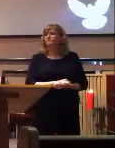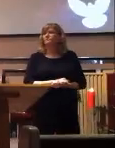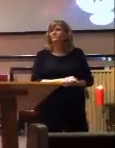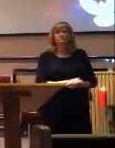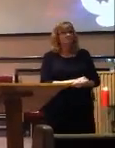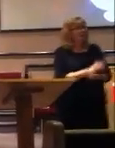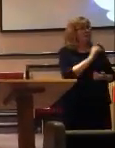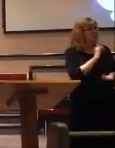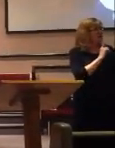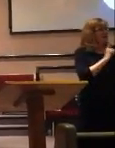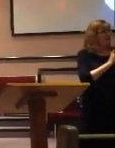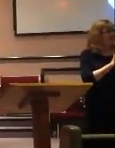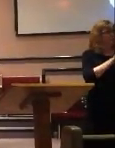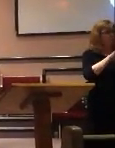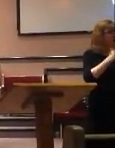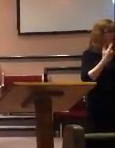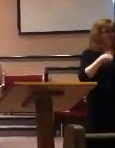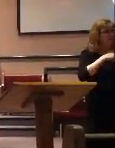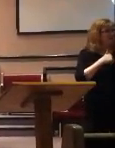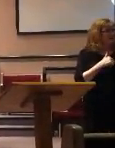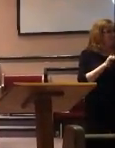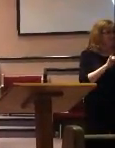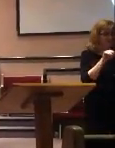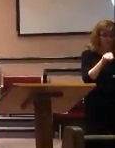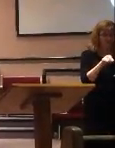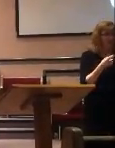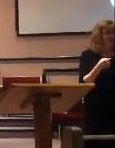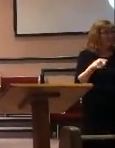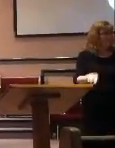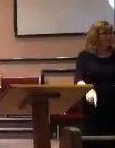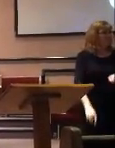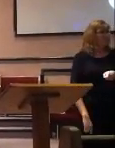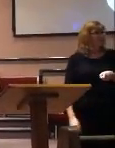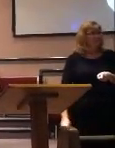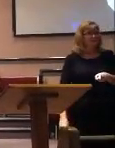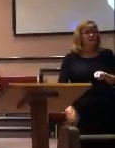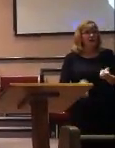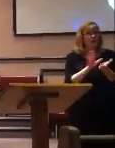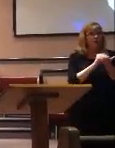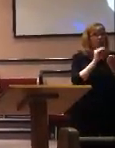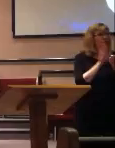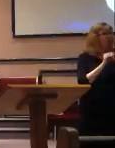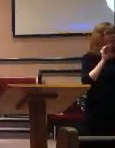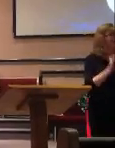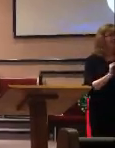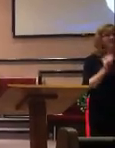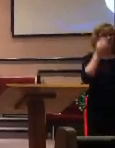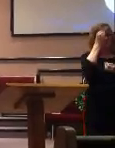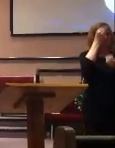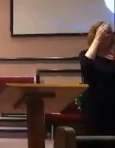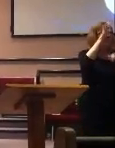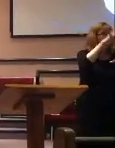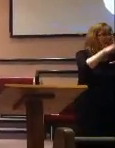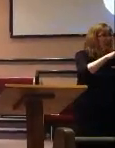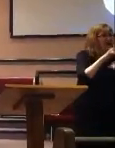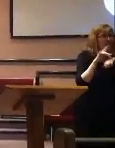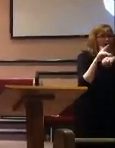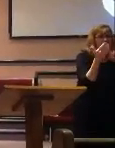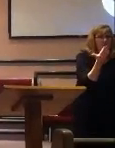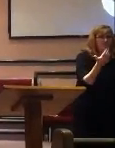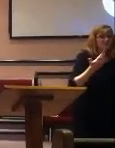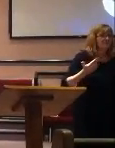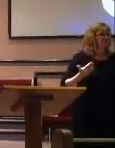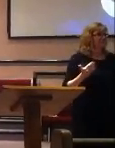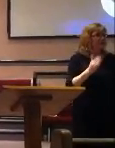Because it really was all of us that made that possible. By our learning to reach out beyond, by our really, I